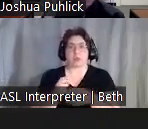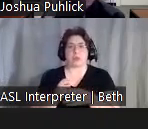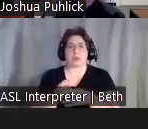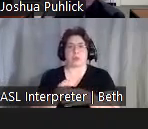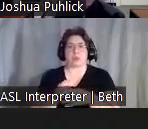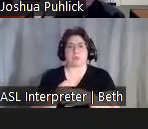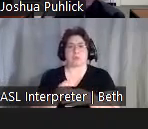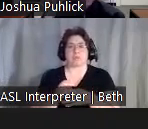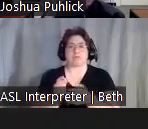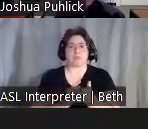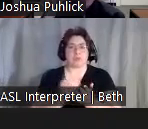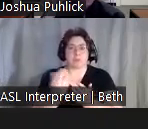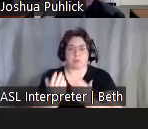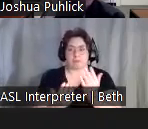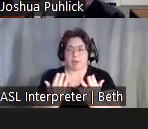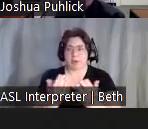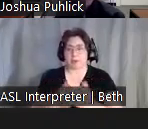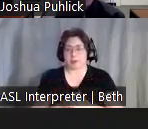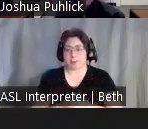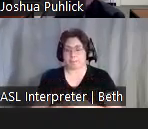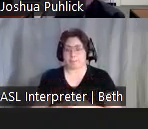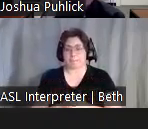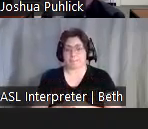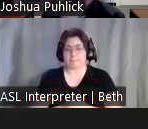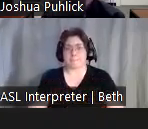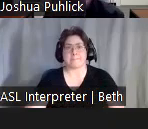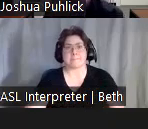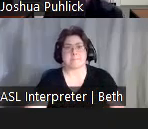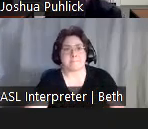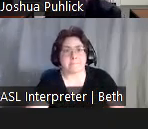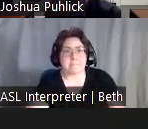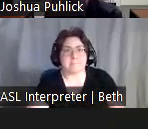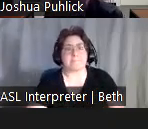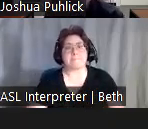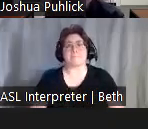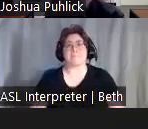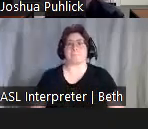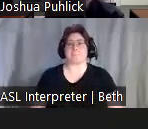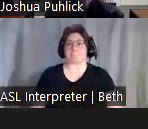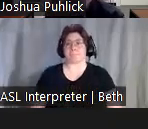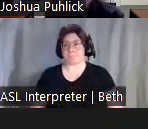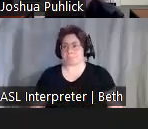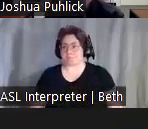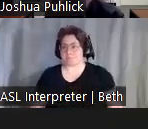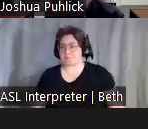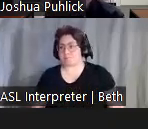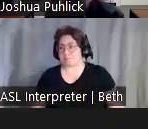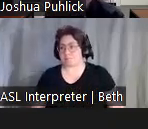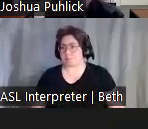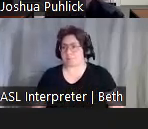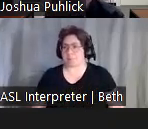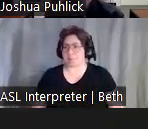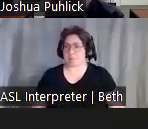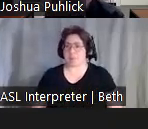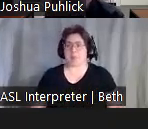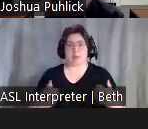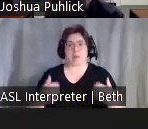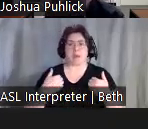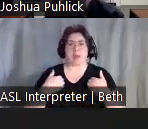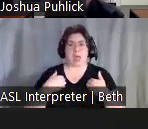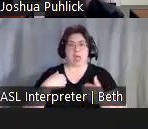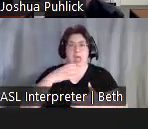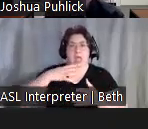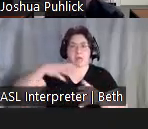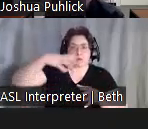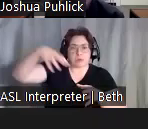you know, have smoke management programs in line and